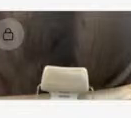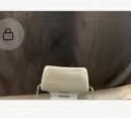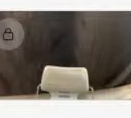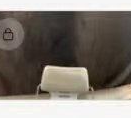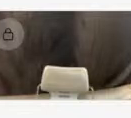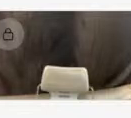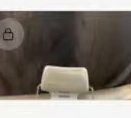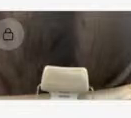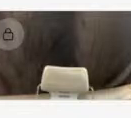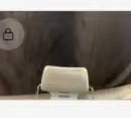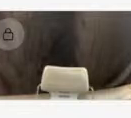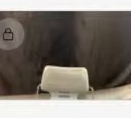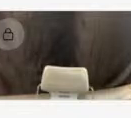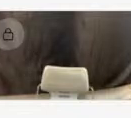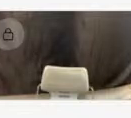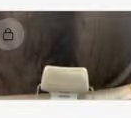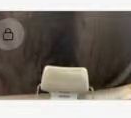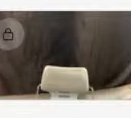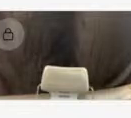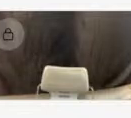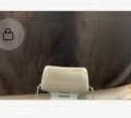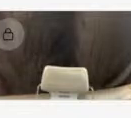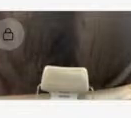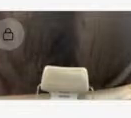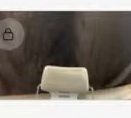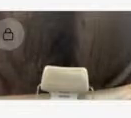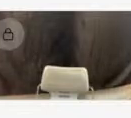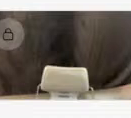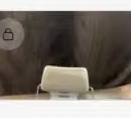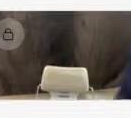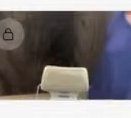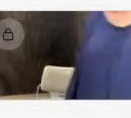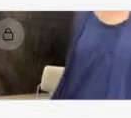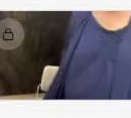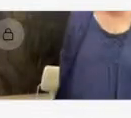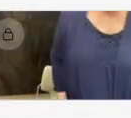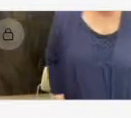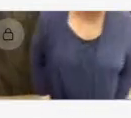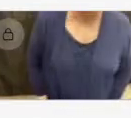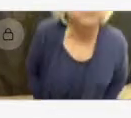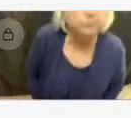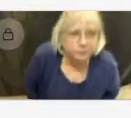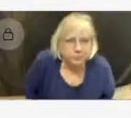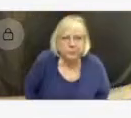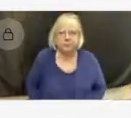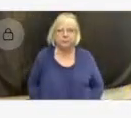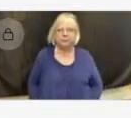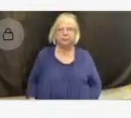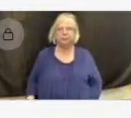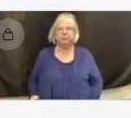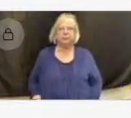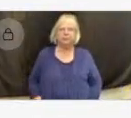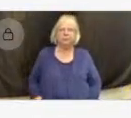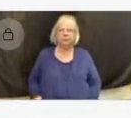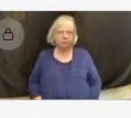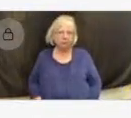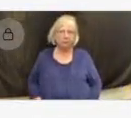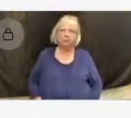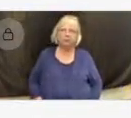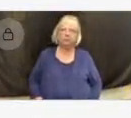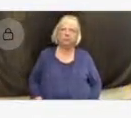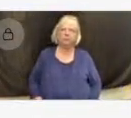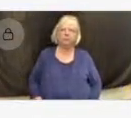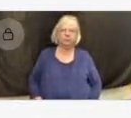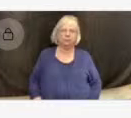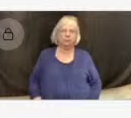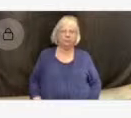to get back to it. Okay, we'll let the rest of the commissioners get started, and then we'll